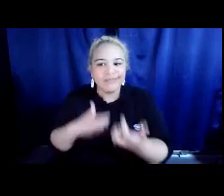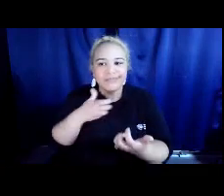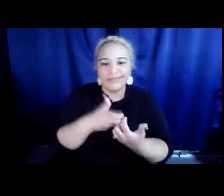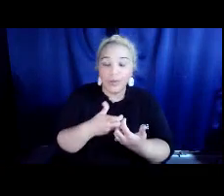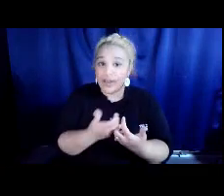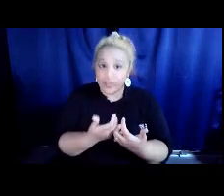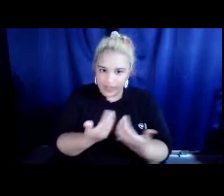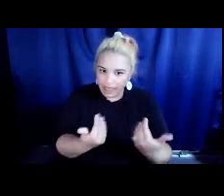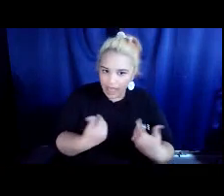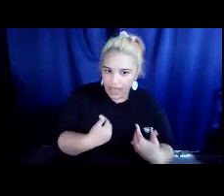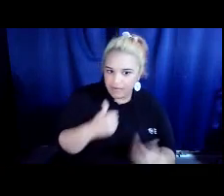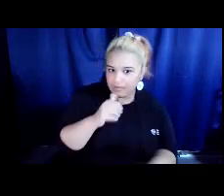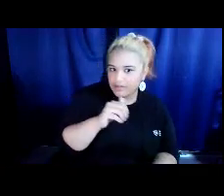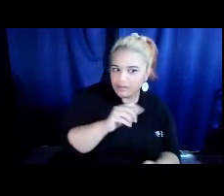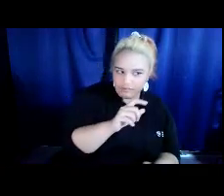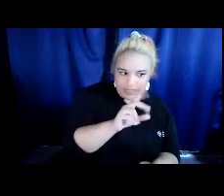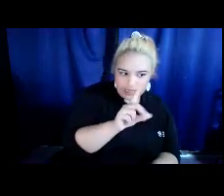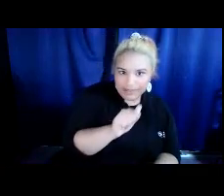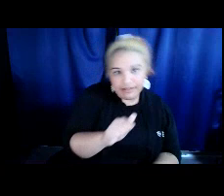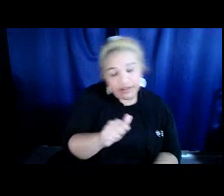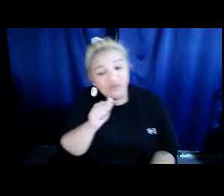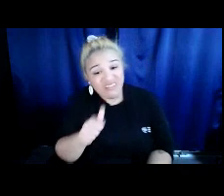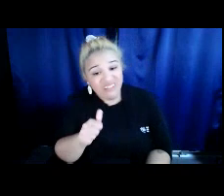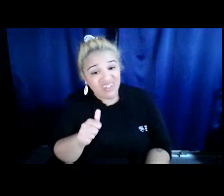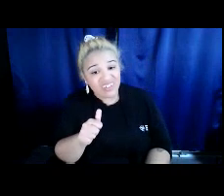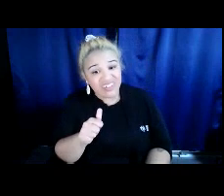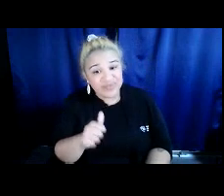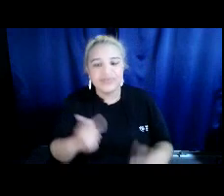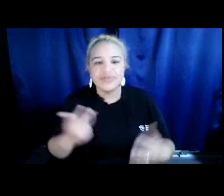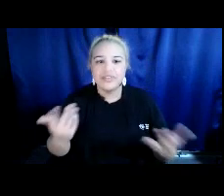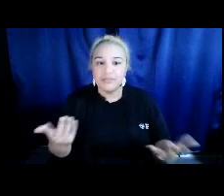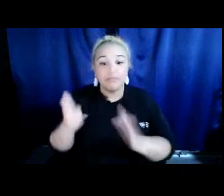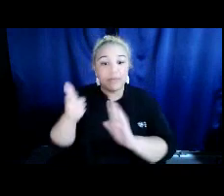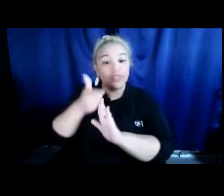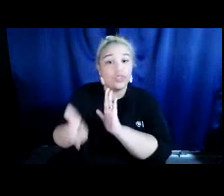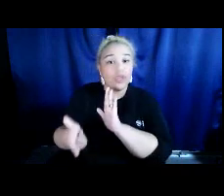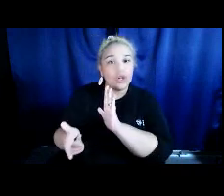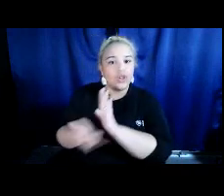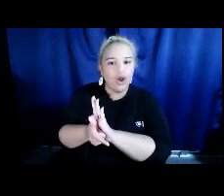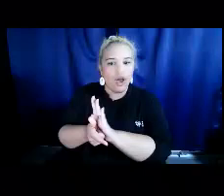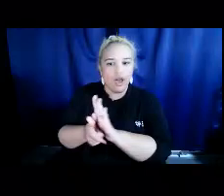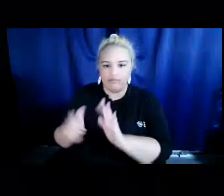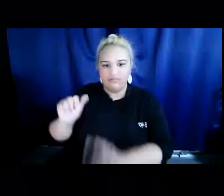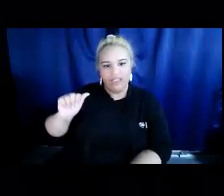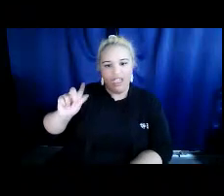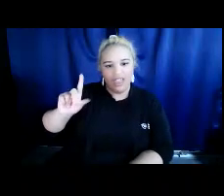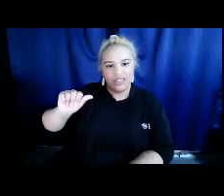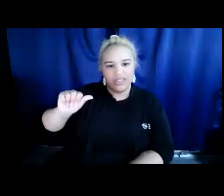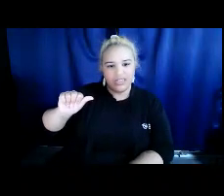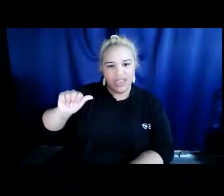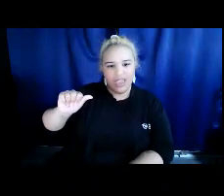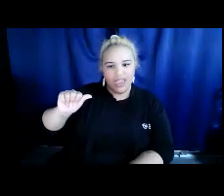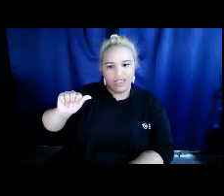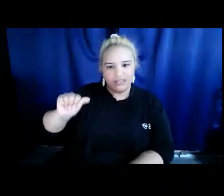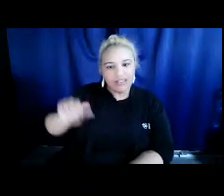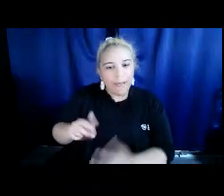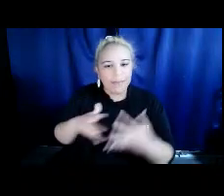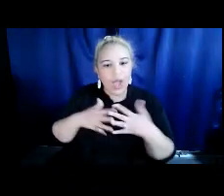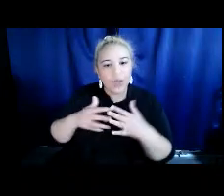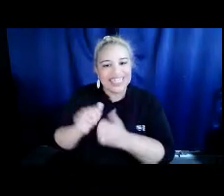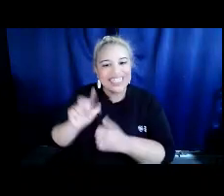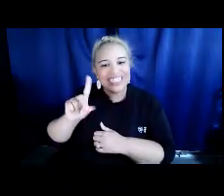Title I prohibits discrimination against individuals with disabilities in all aspects of employment and requires covered employees to provide